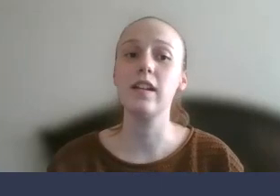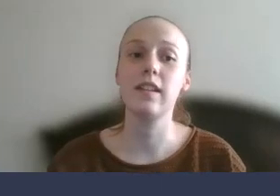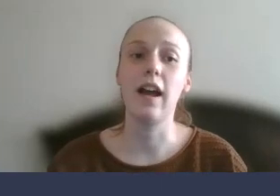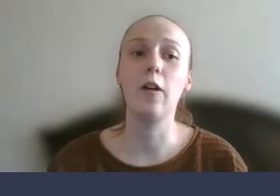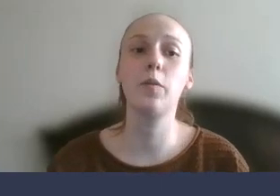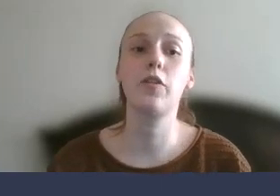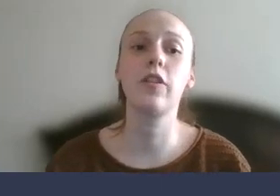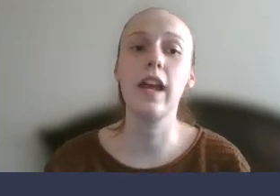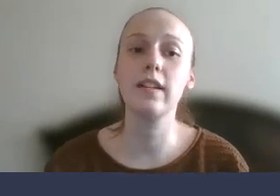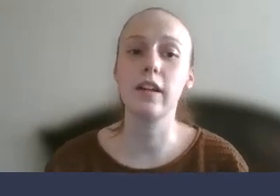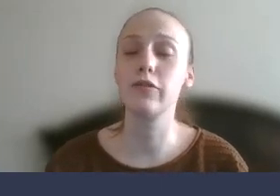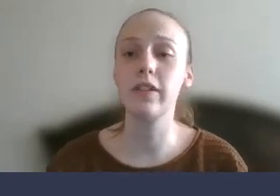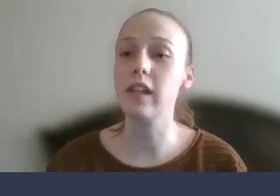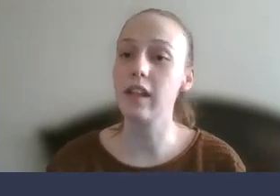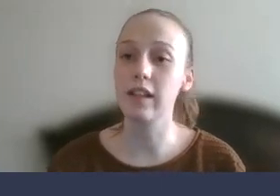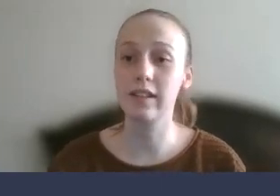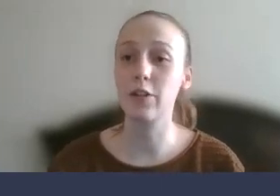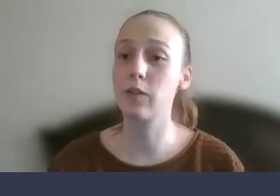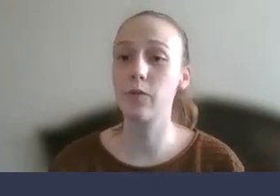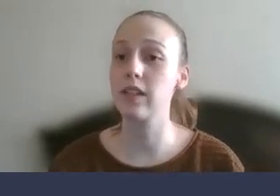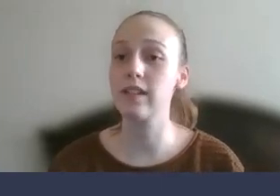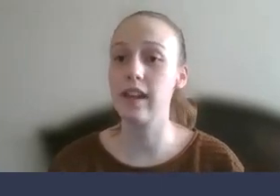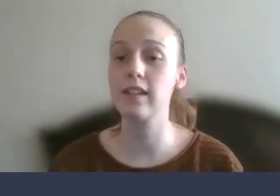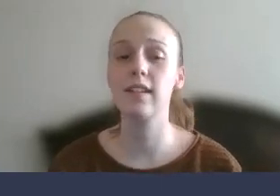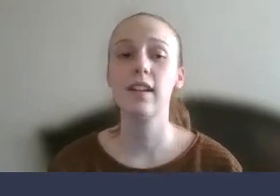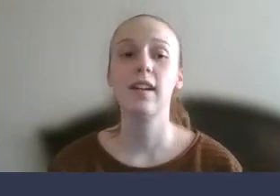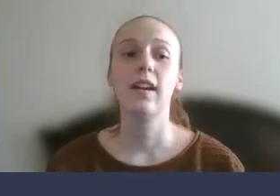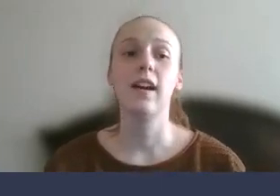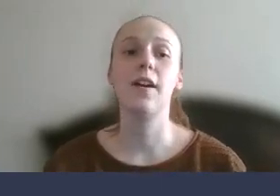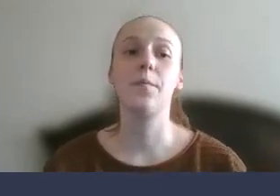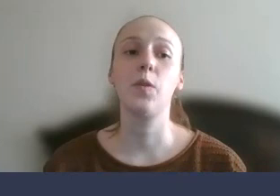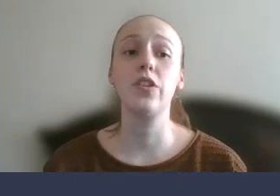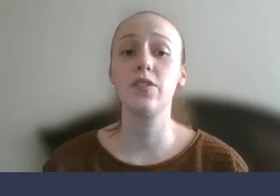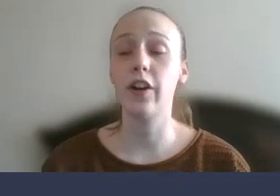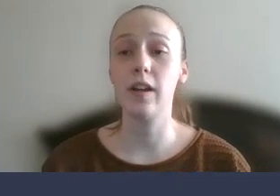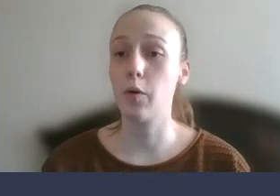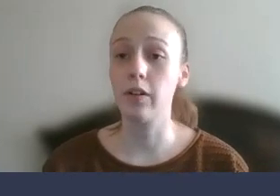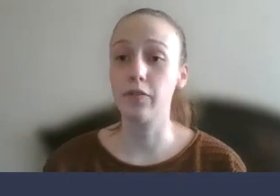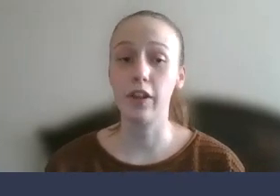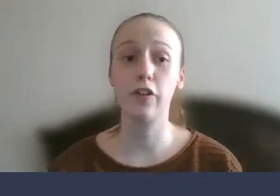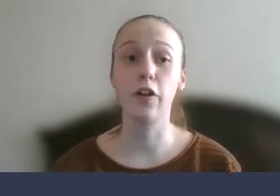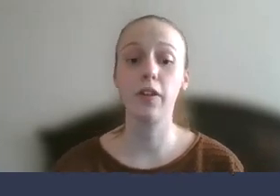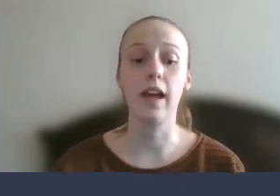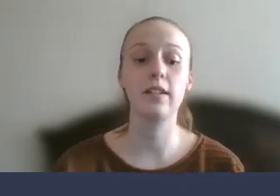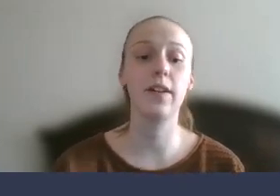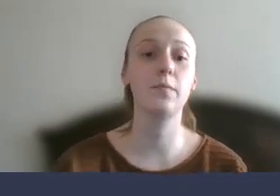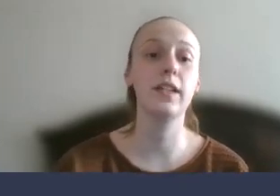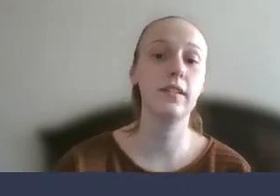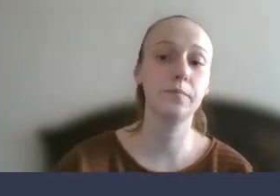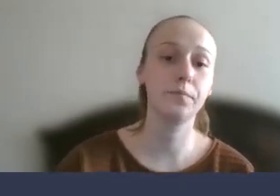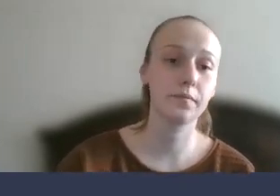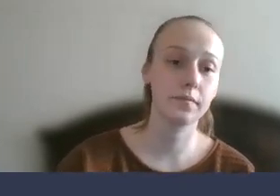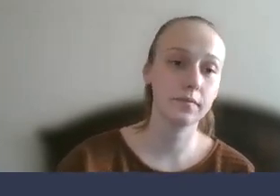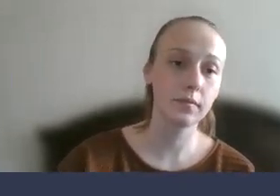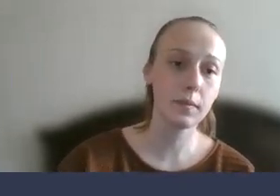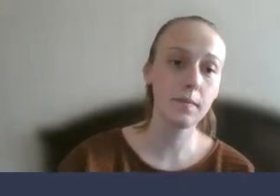different things help create a routine and schedule for these kids, which is very important for their growth and development.